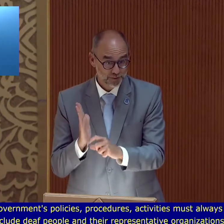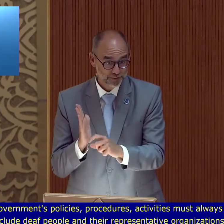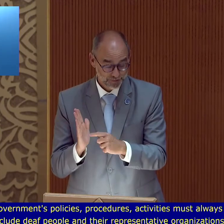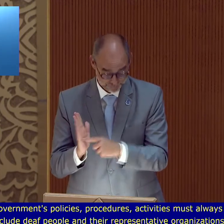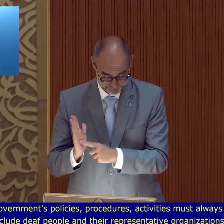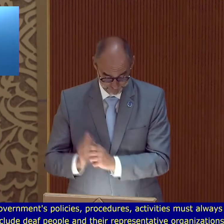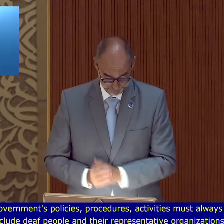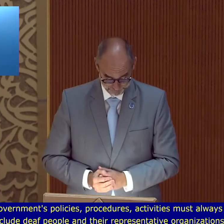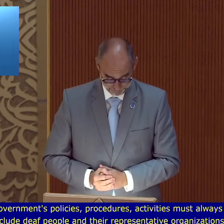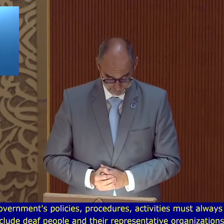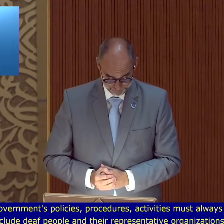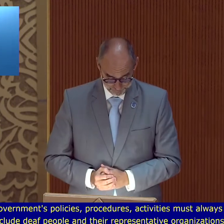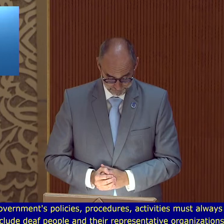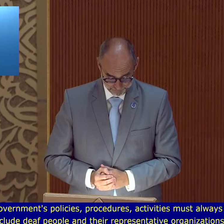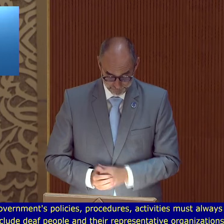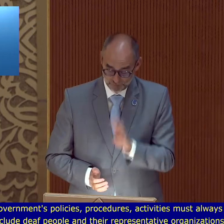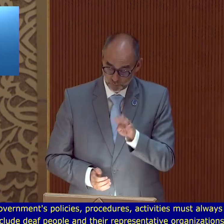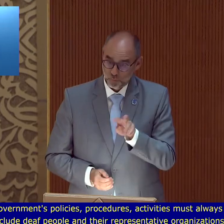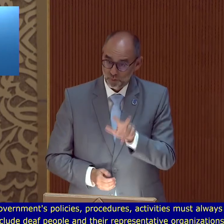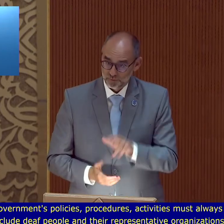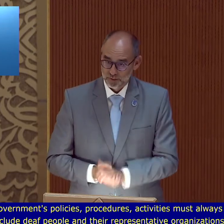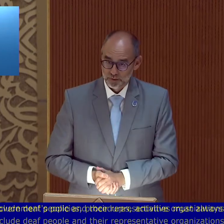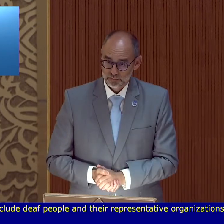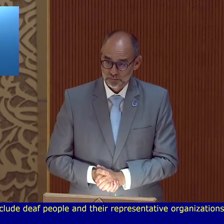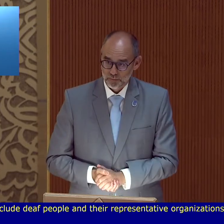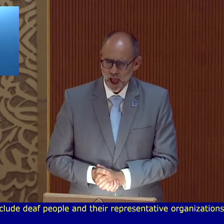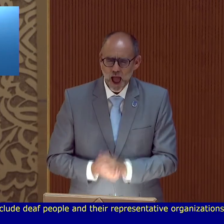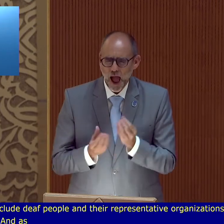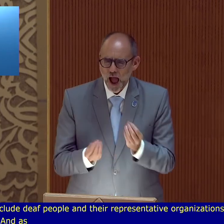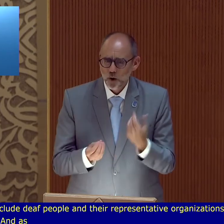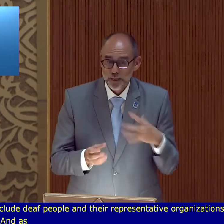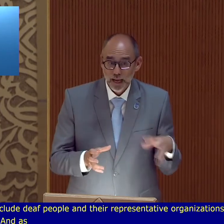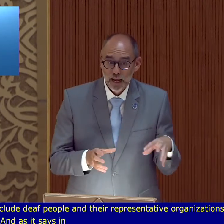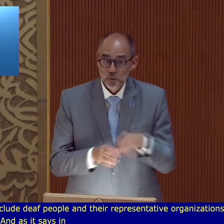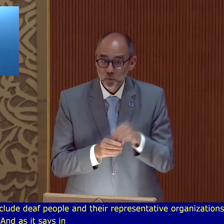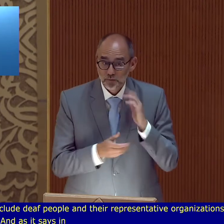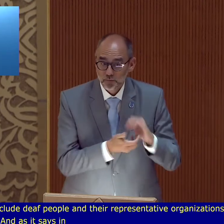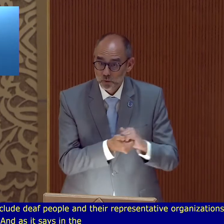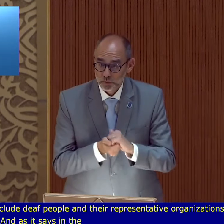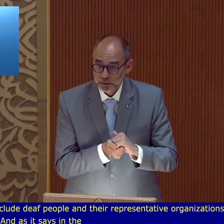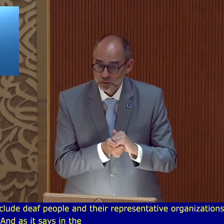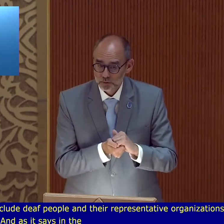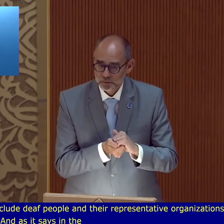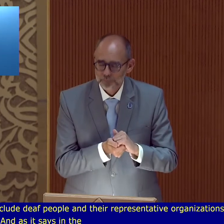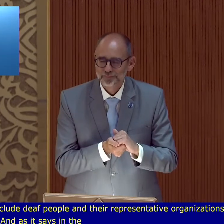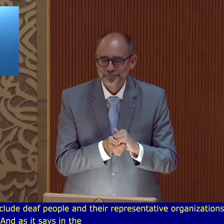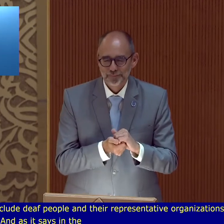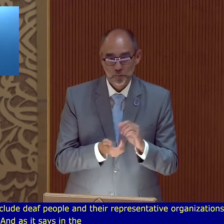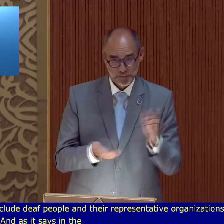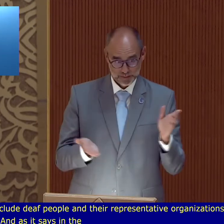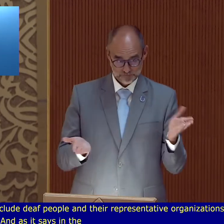And as it says in the Convention on the Rights of Persons with Disabilities, section 4.3, how do we include